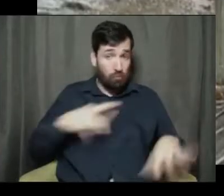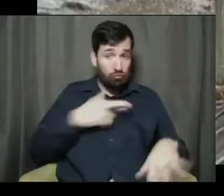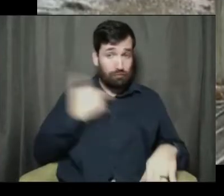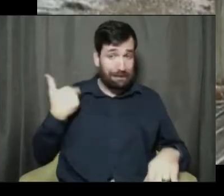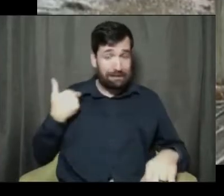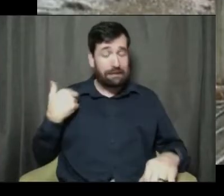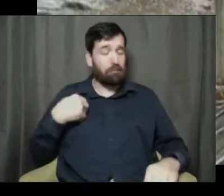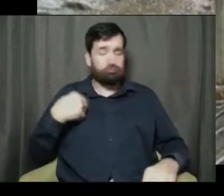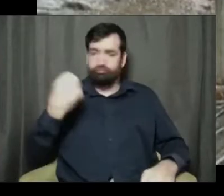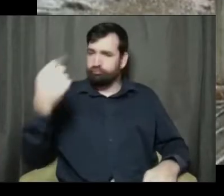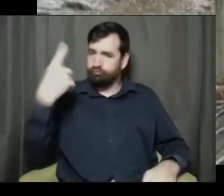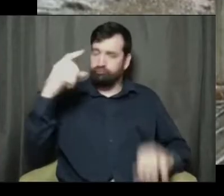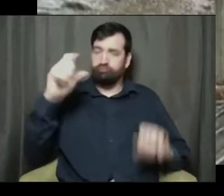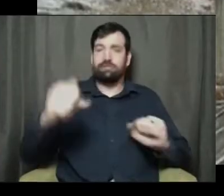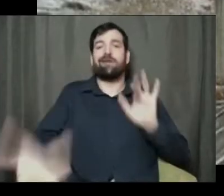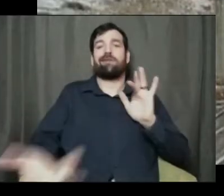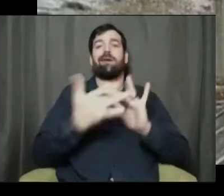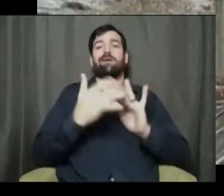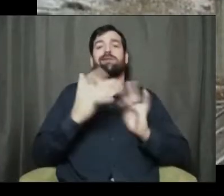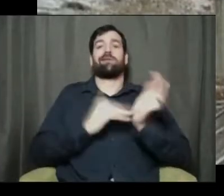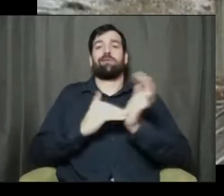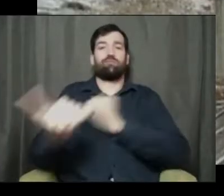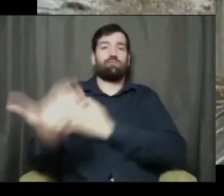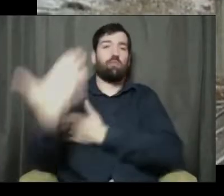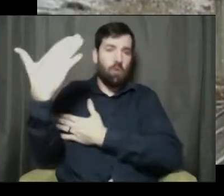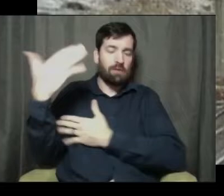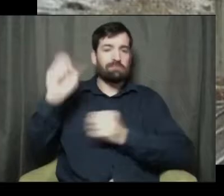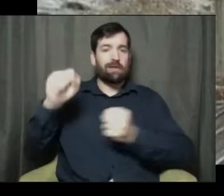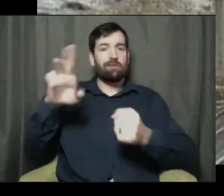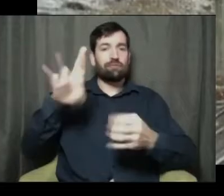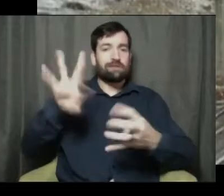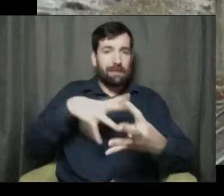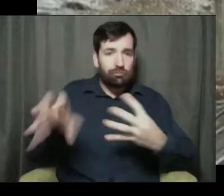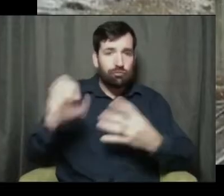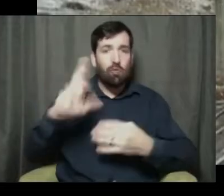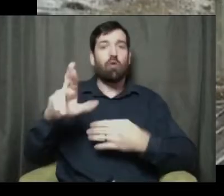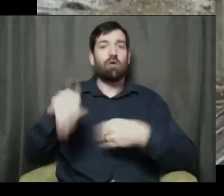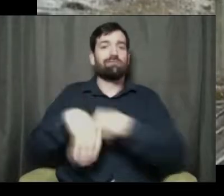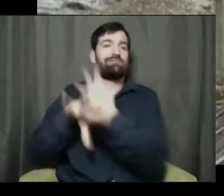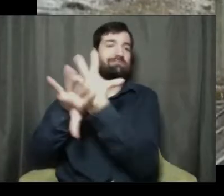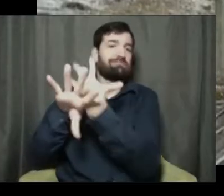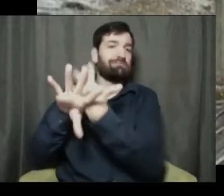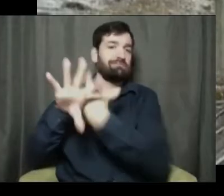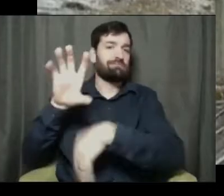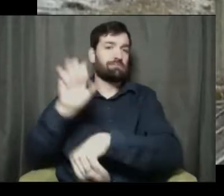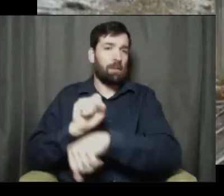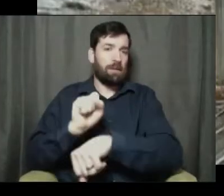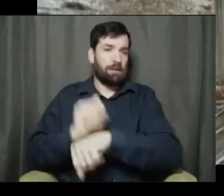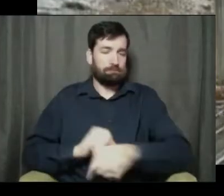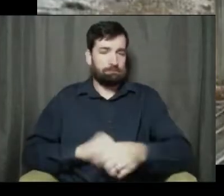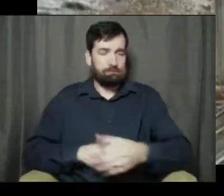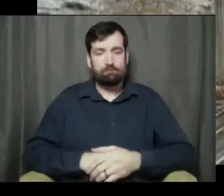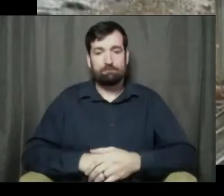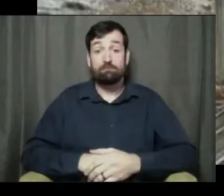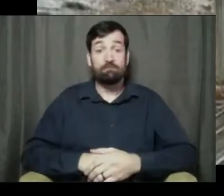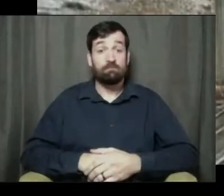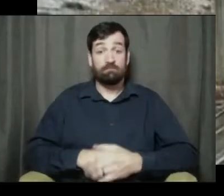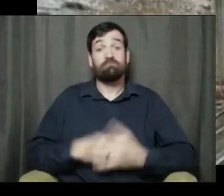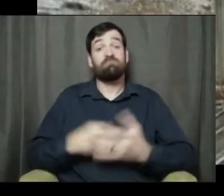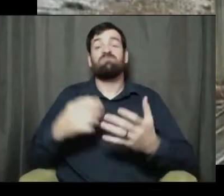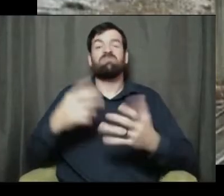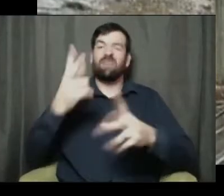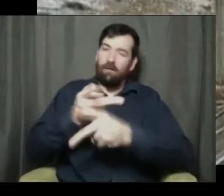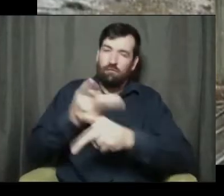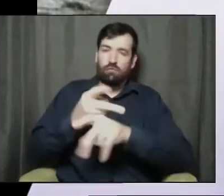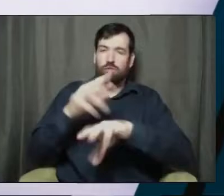You can contact your doctor this morning. You can reschedule or set up a telehealth visit. All right, so wherever you're heading today, just be careful, slow down, leave